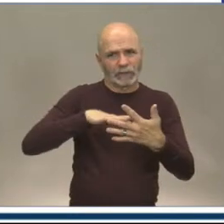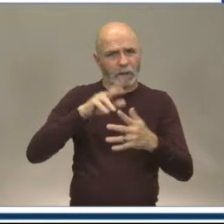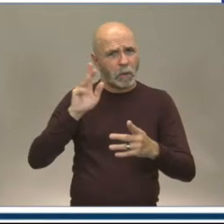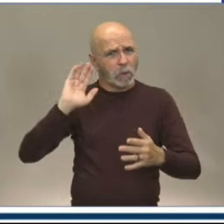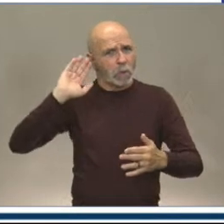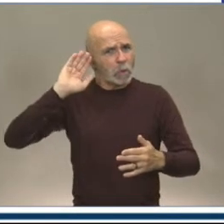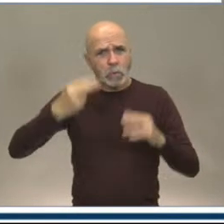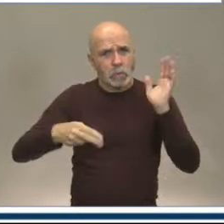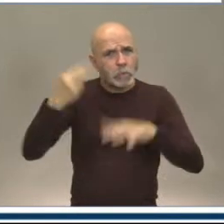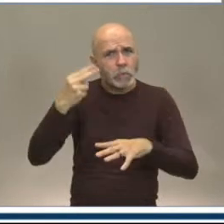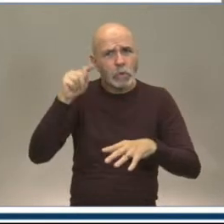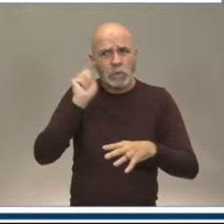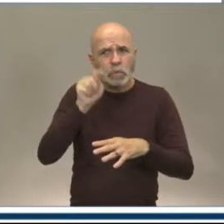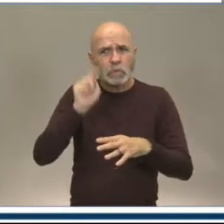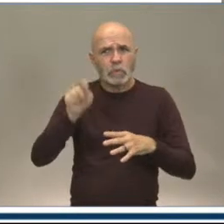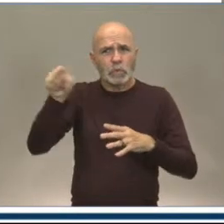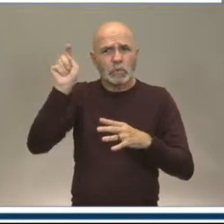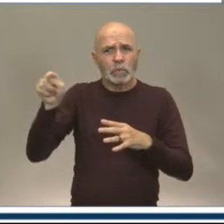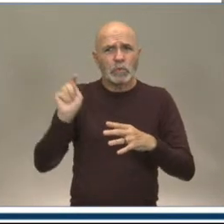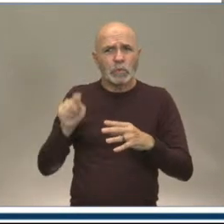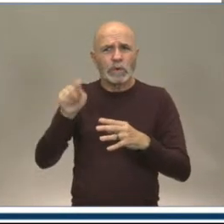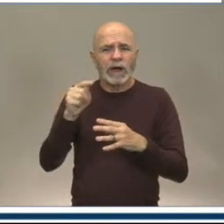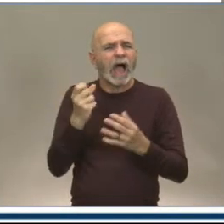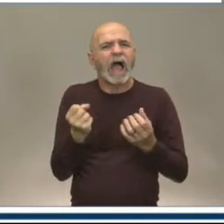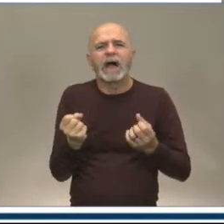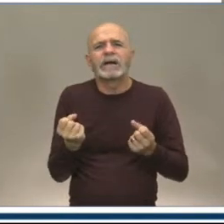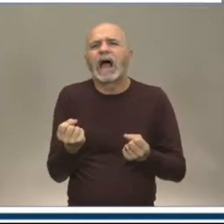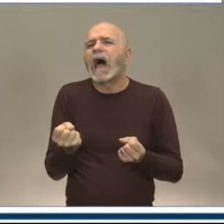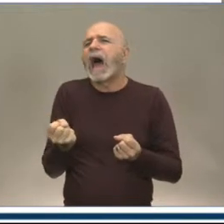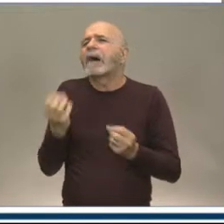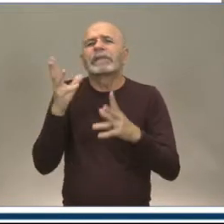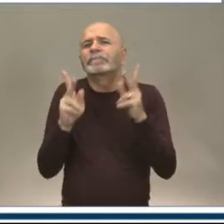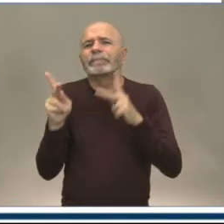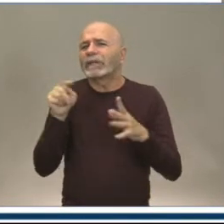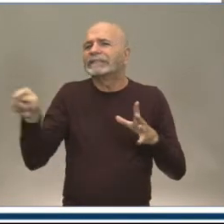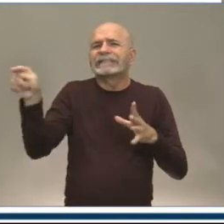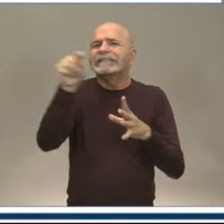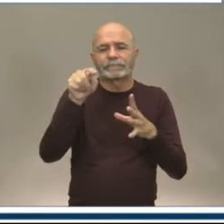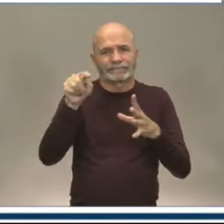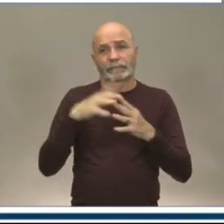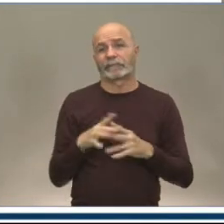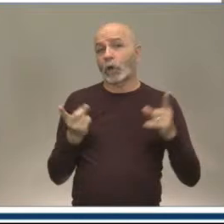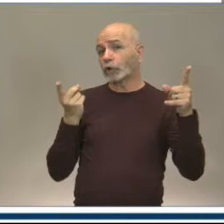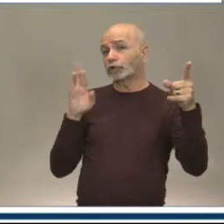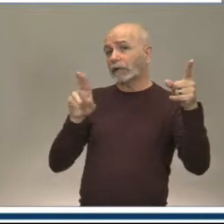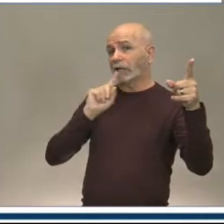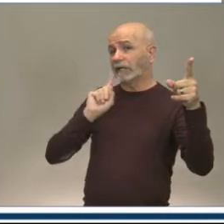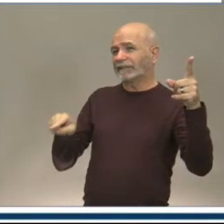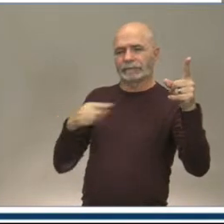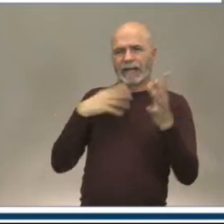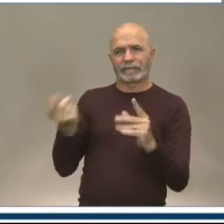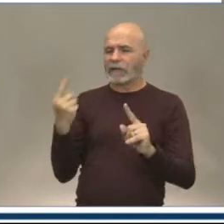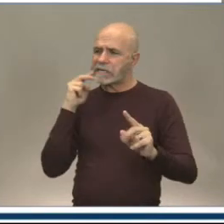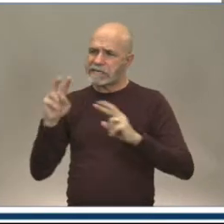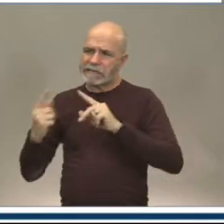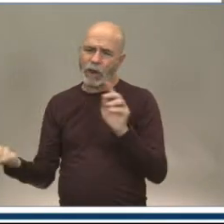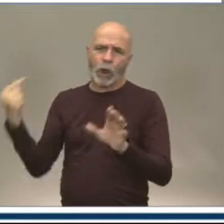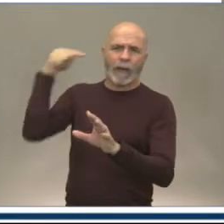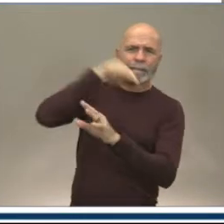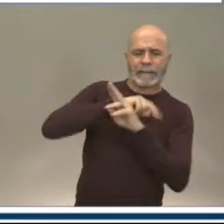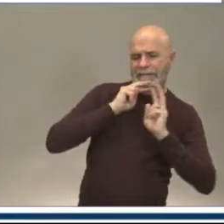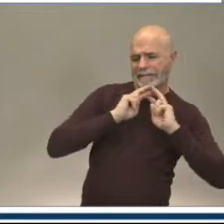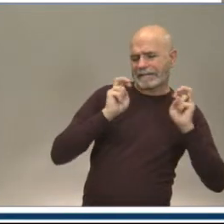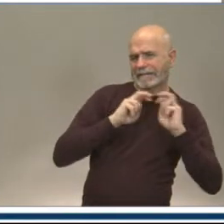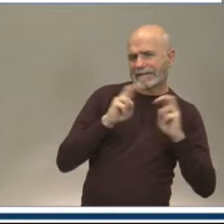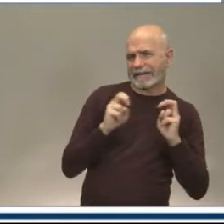We could certainly go back and look at actual numbers of initial cases and secondary cases. We know that there was a large contribution in